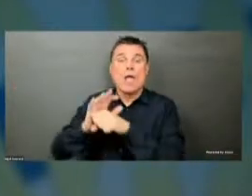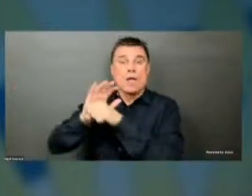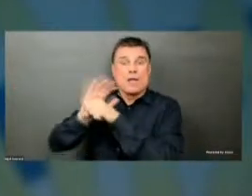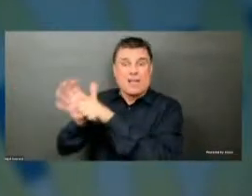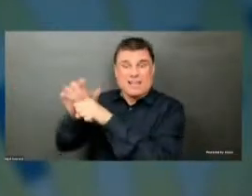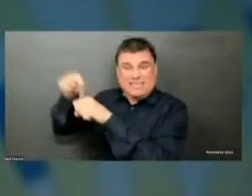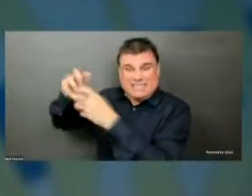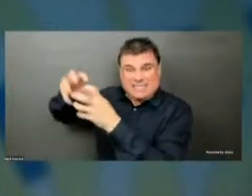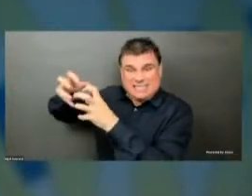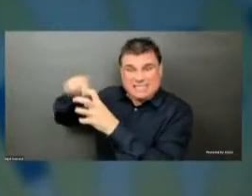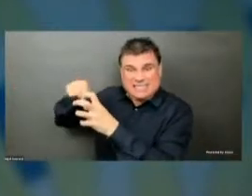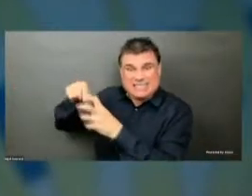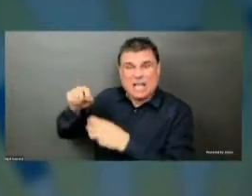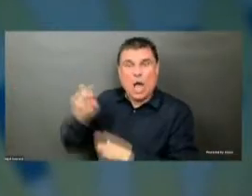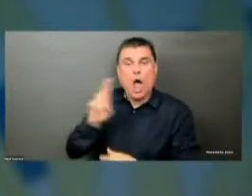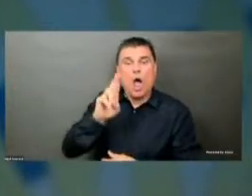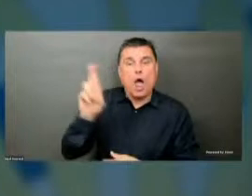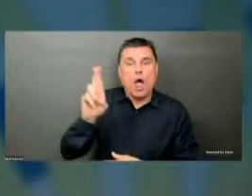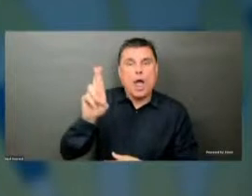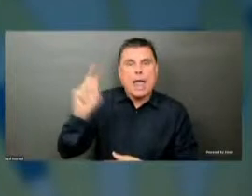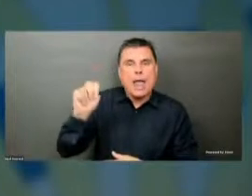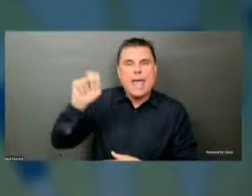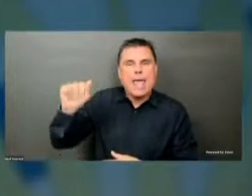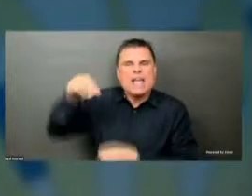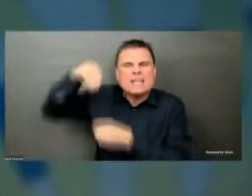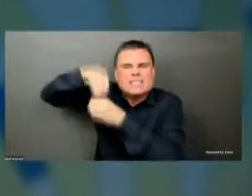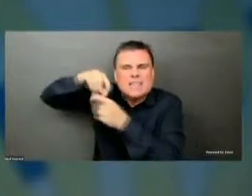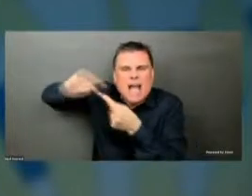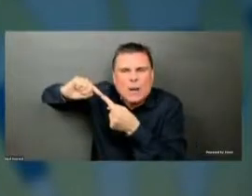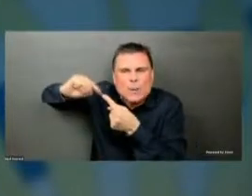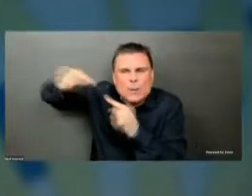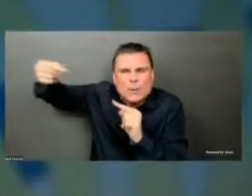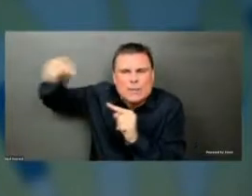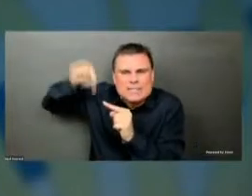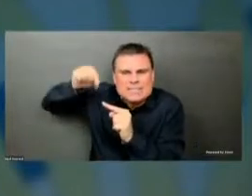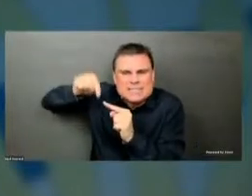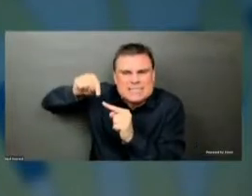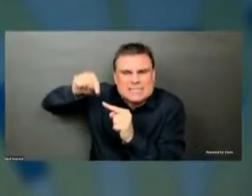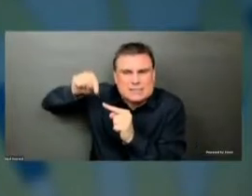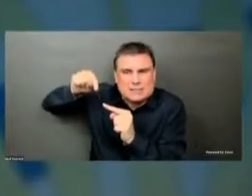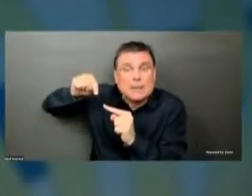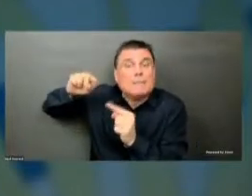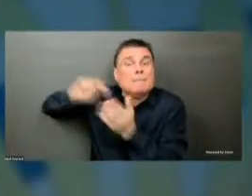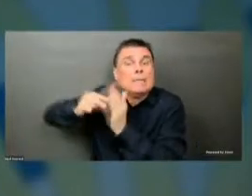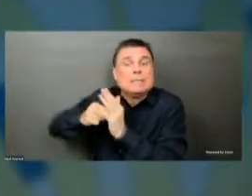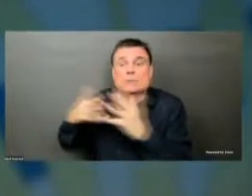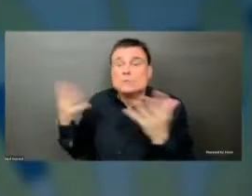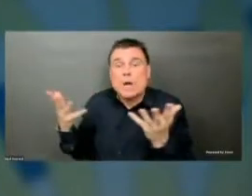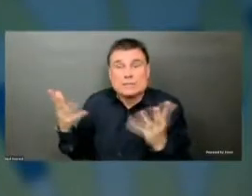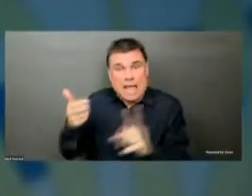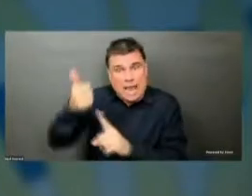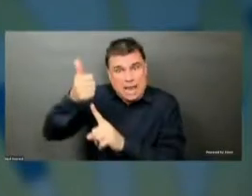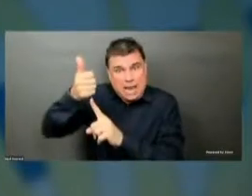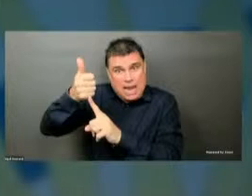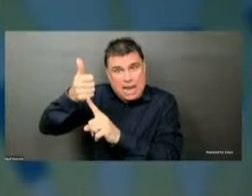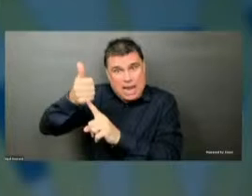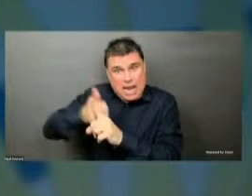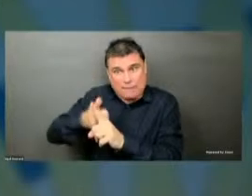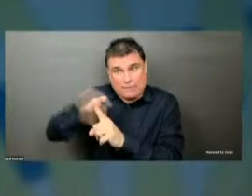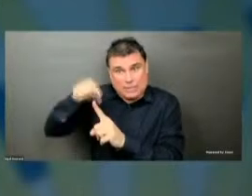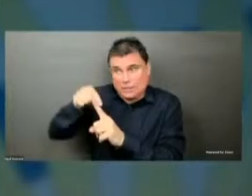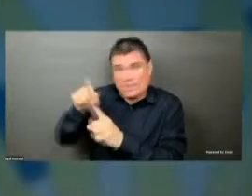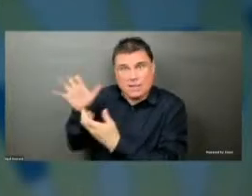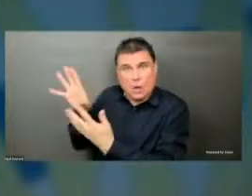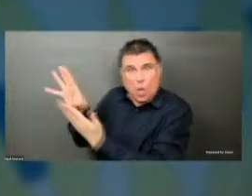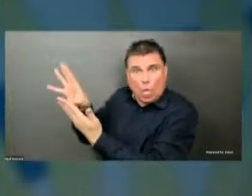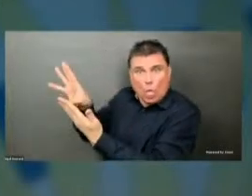replicates, there's a potential for a mutation or a change to happen. I liken it to, it doesn't have a spell checker. So